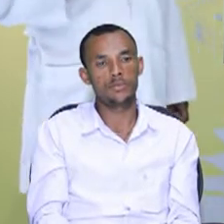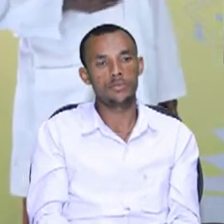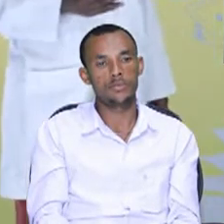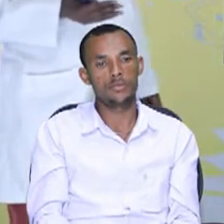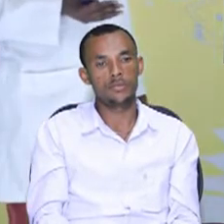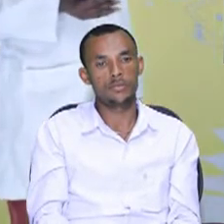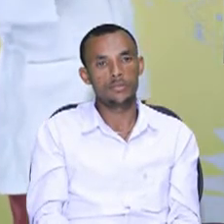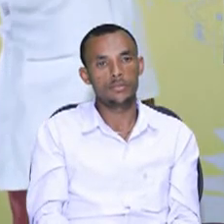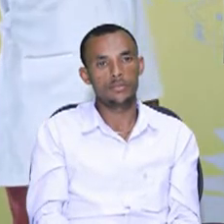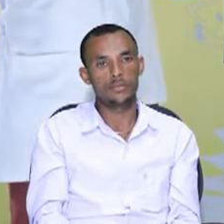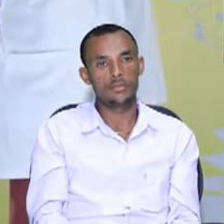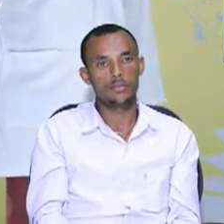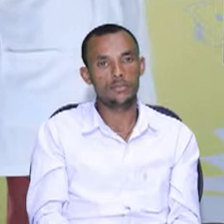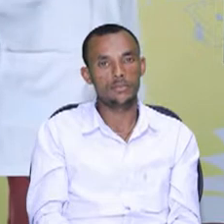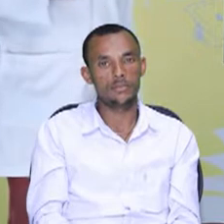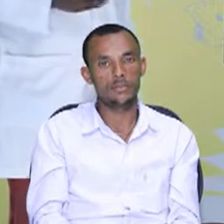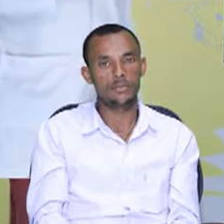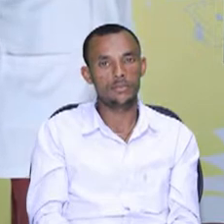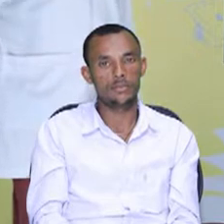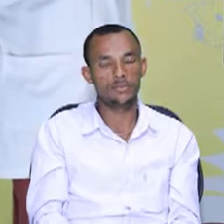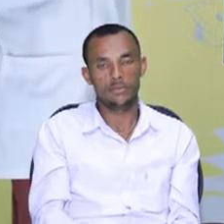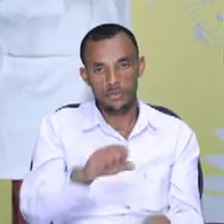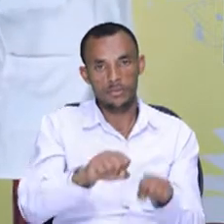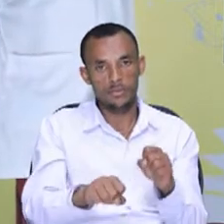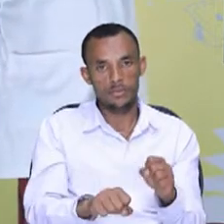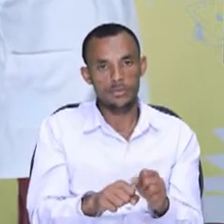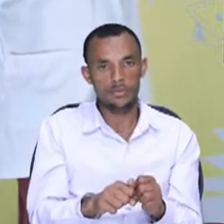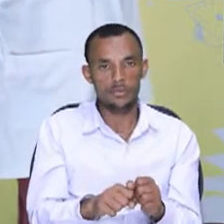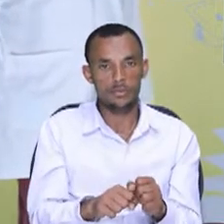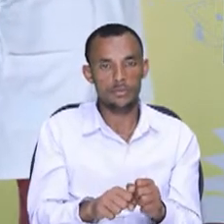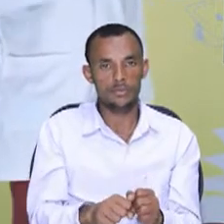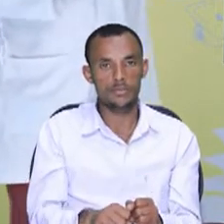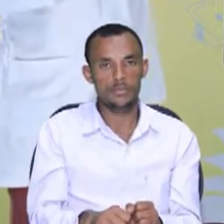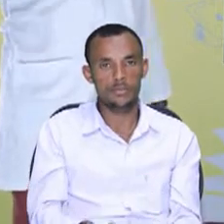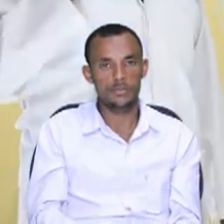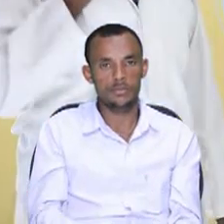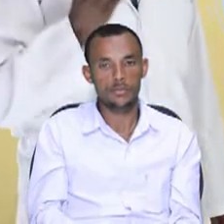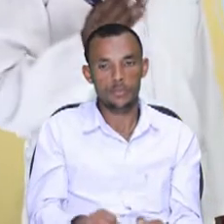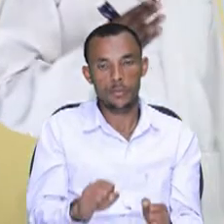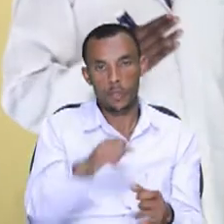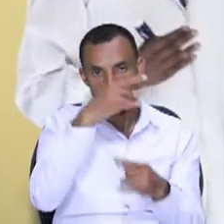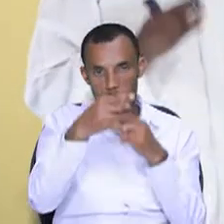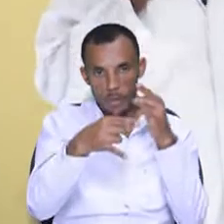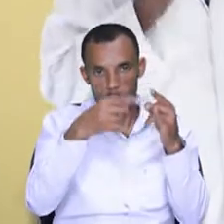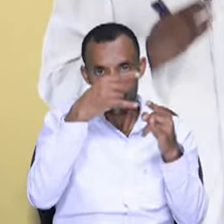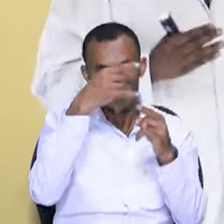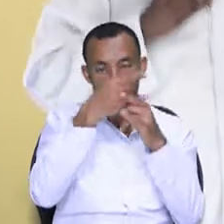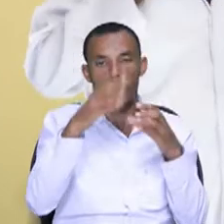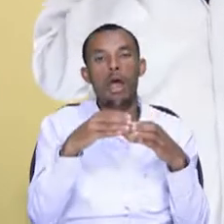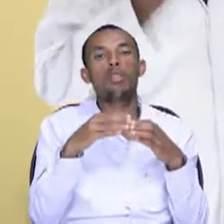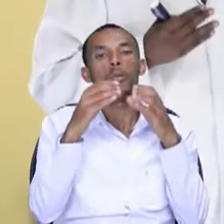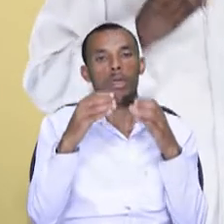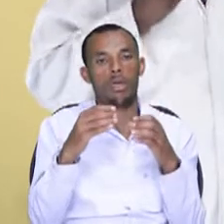Modern periodic table and its law states that the property of elements